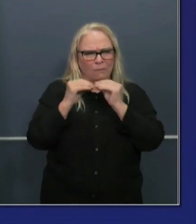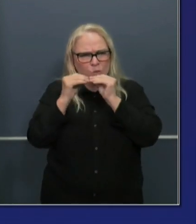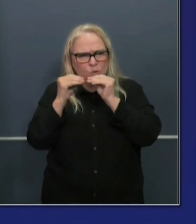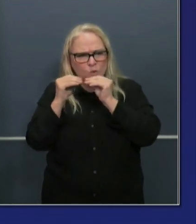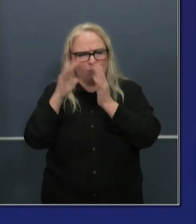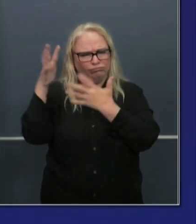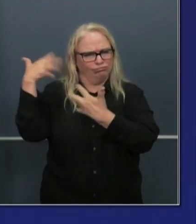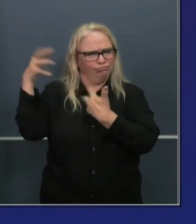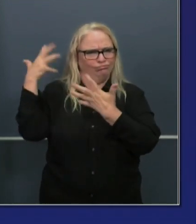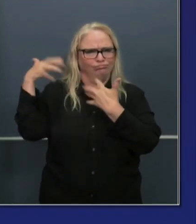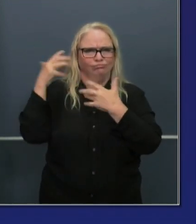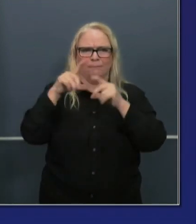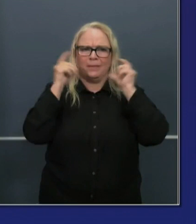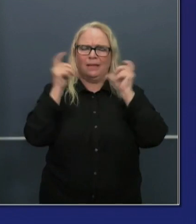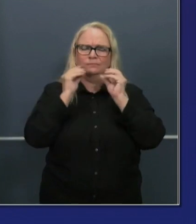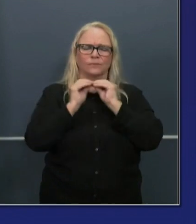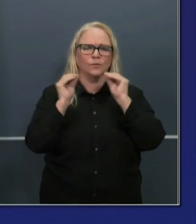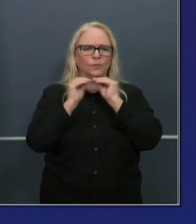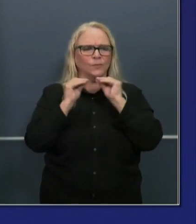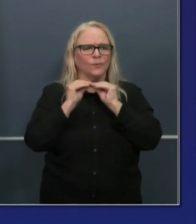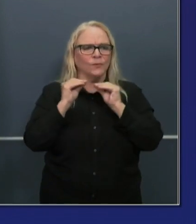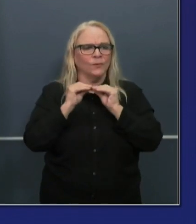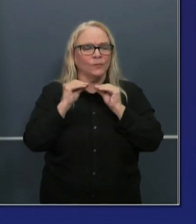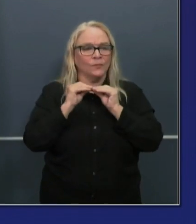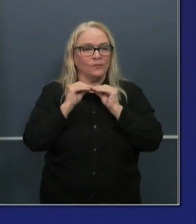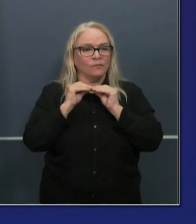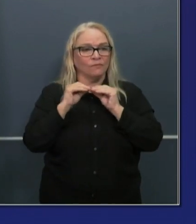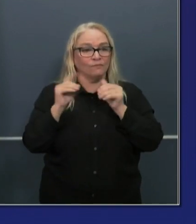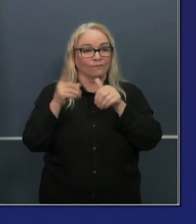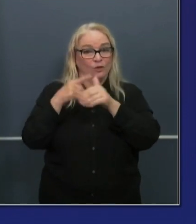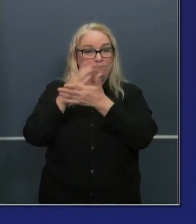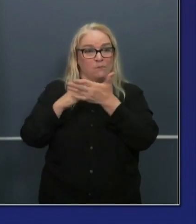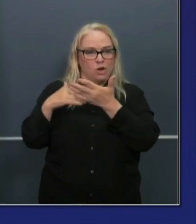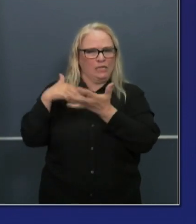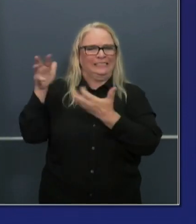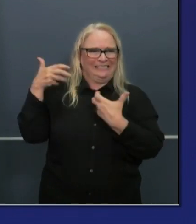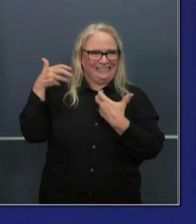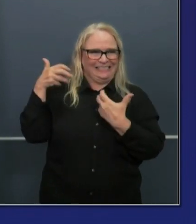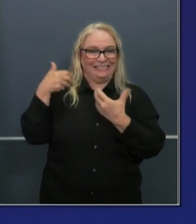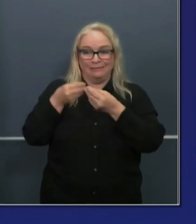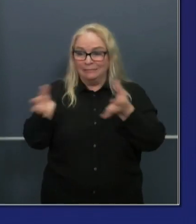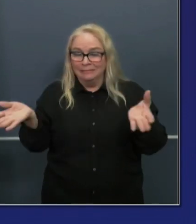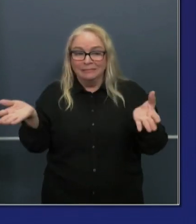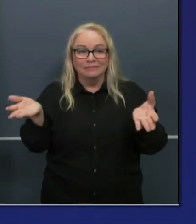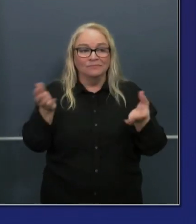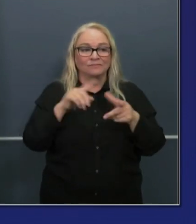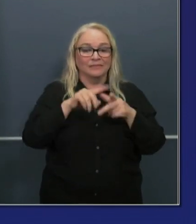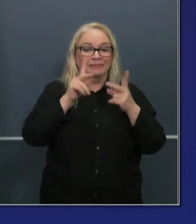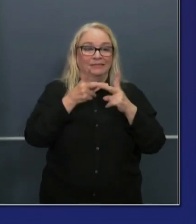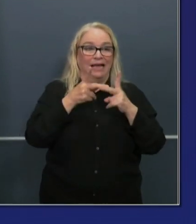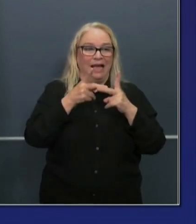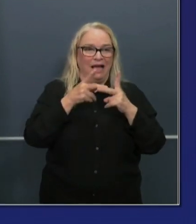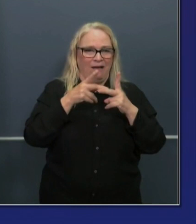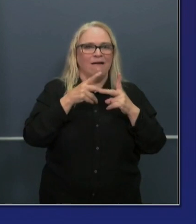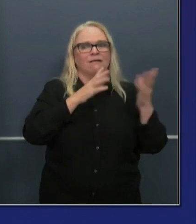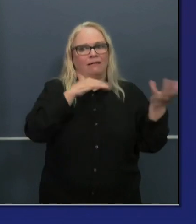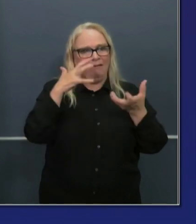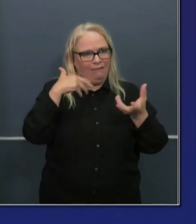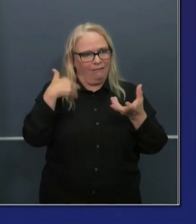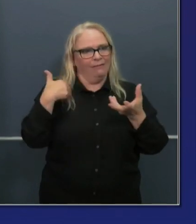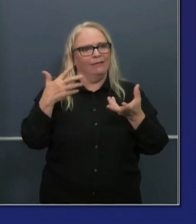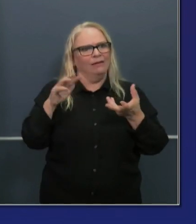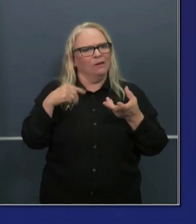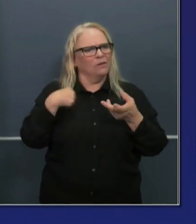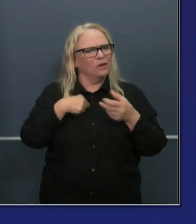2-month commitment, that first phase commitment in terms of procurement. We have now received hundreds